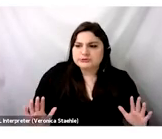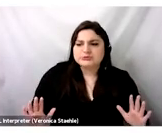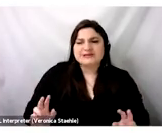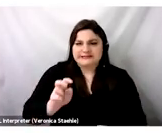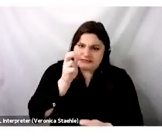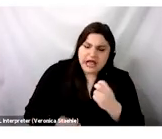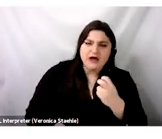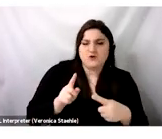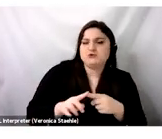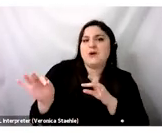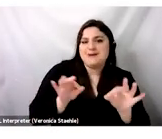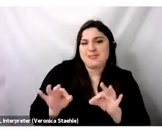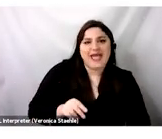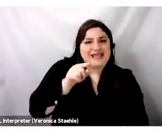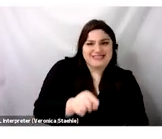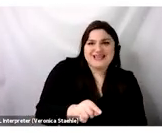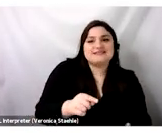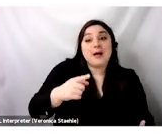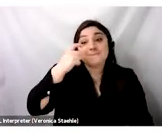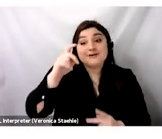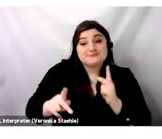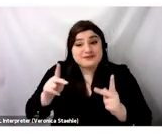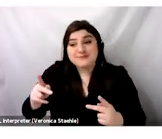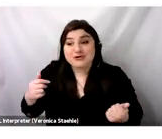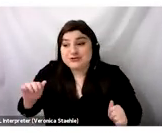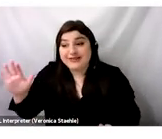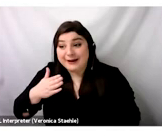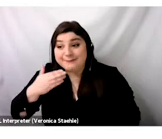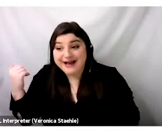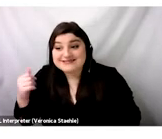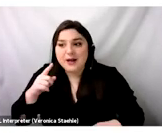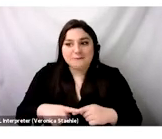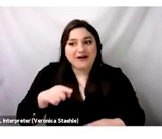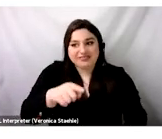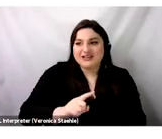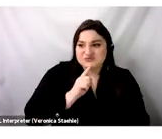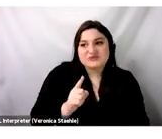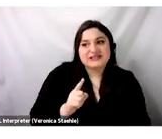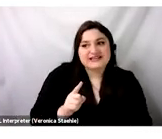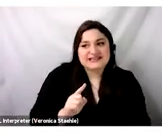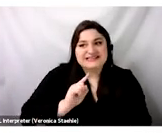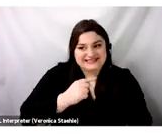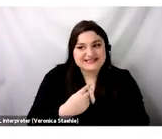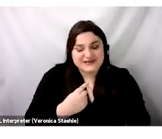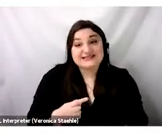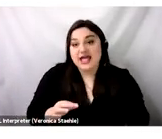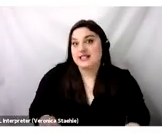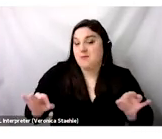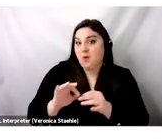explain to people, right, who are just trying to do well. I think the key takeaway here is that